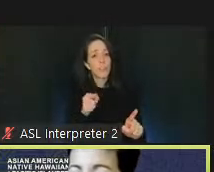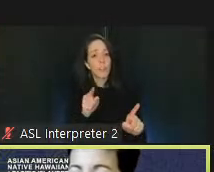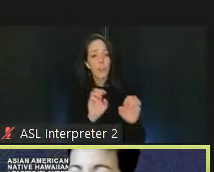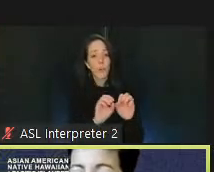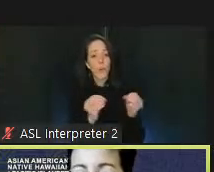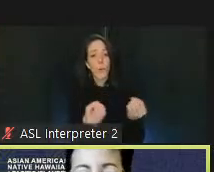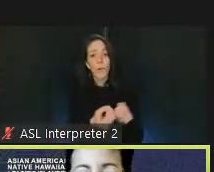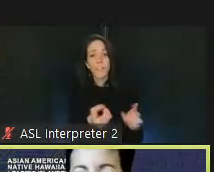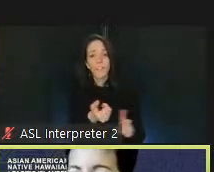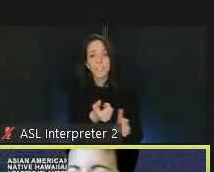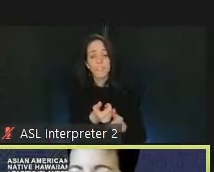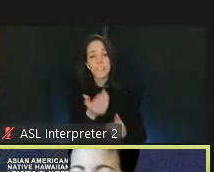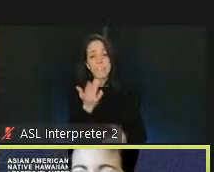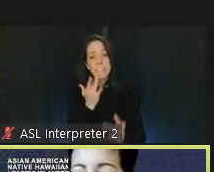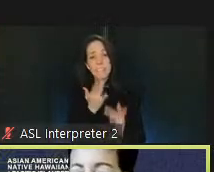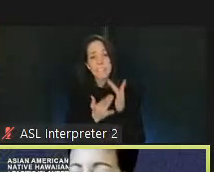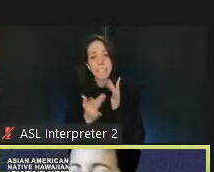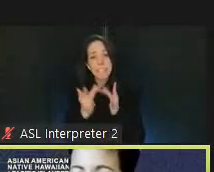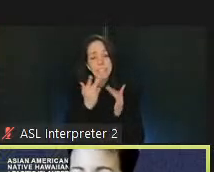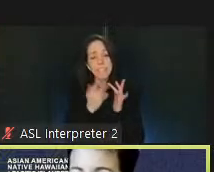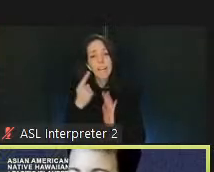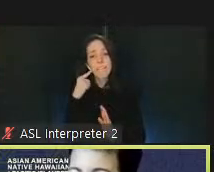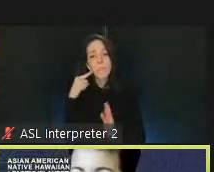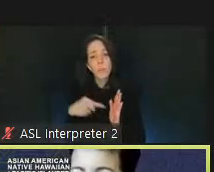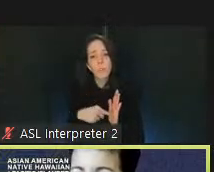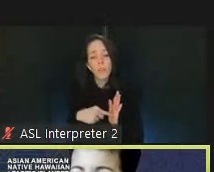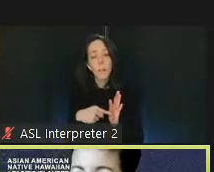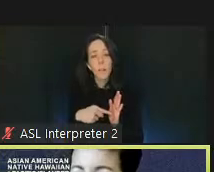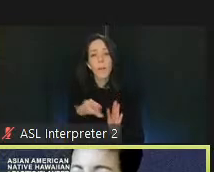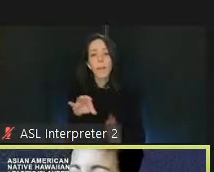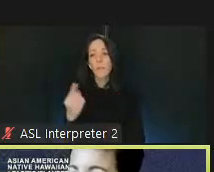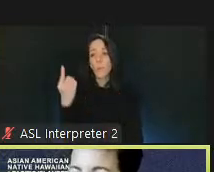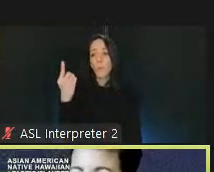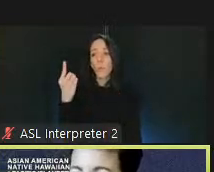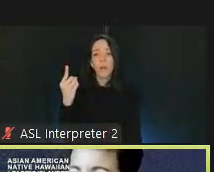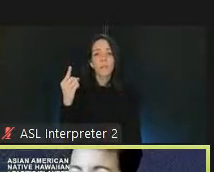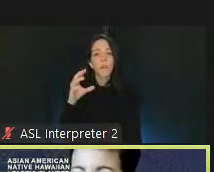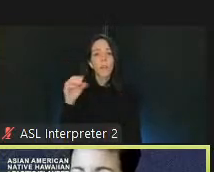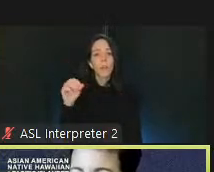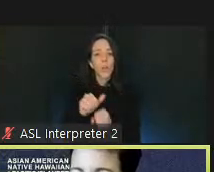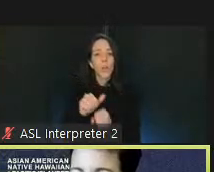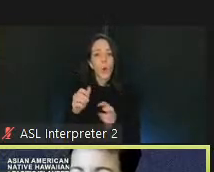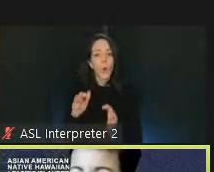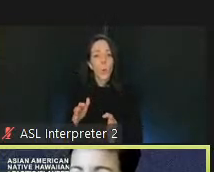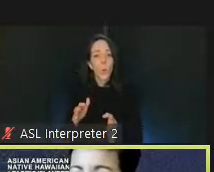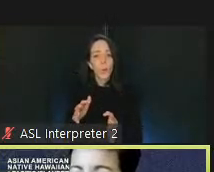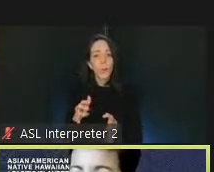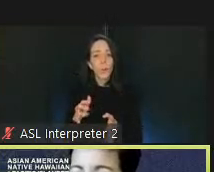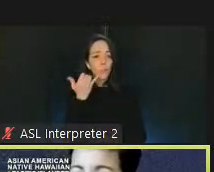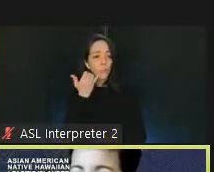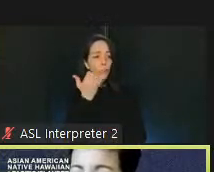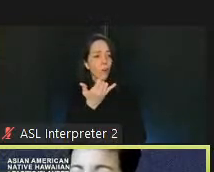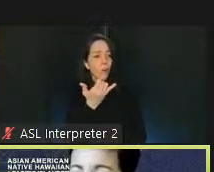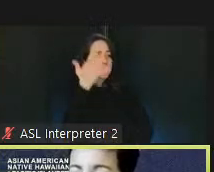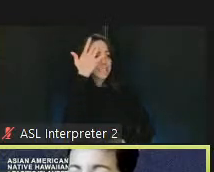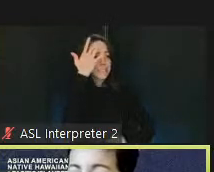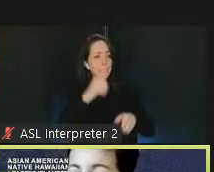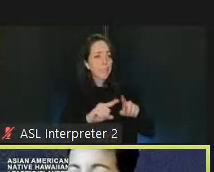organization, that if one of your colleagues for the next shift calls in sick,